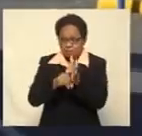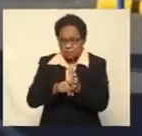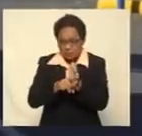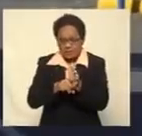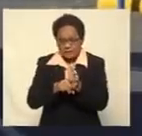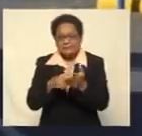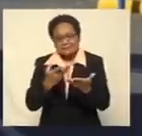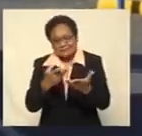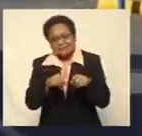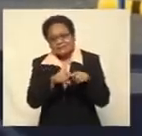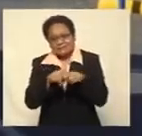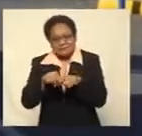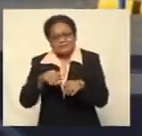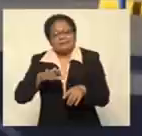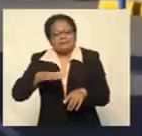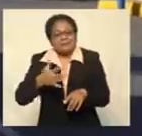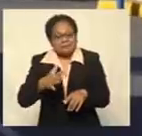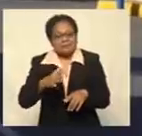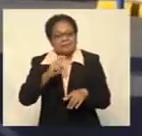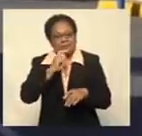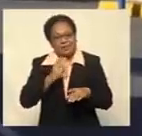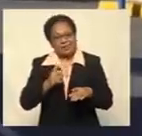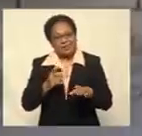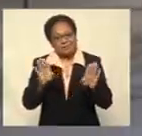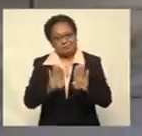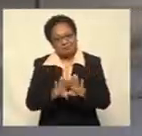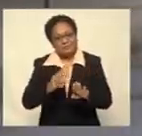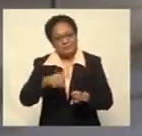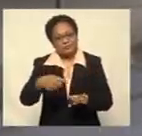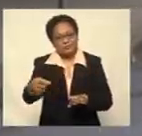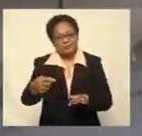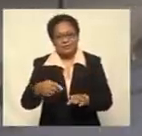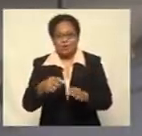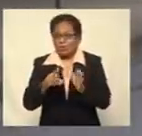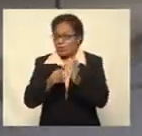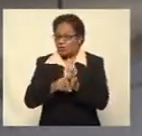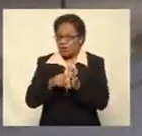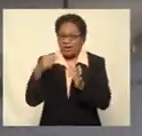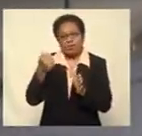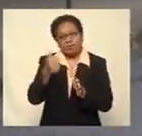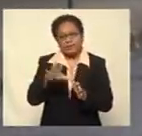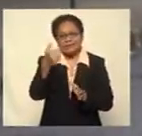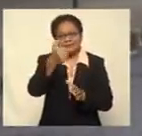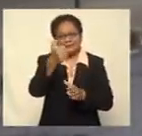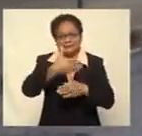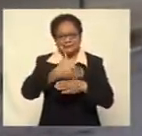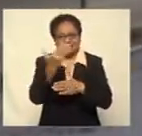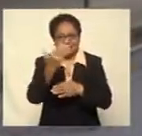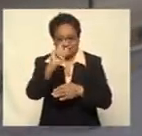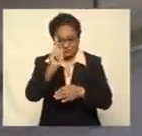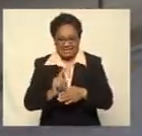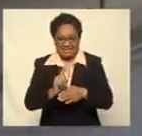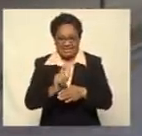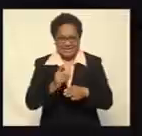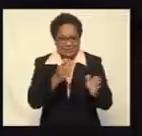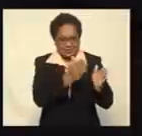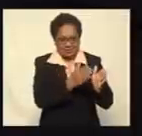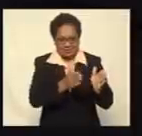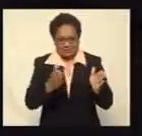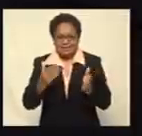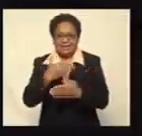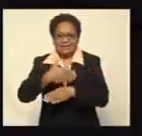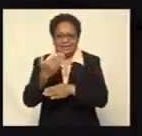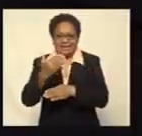has been a containment area for 16 days and today is day 9 after a recent